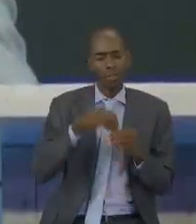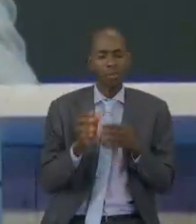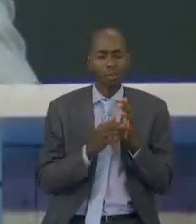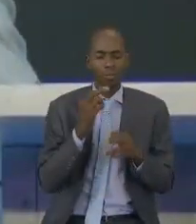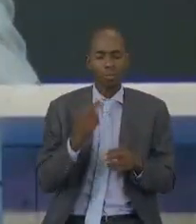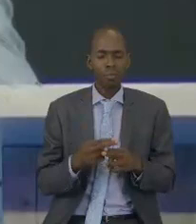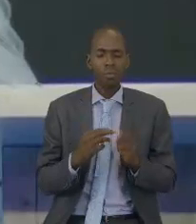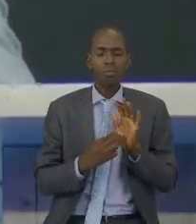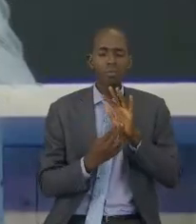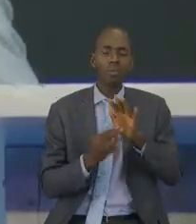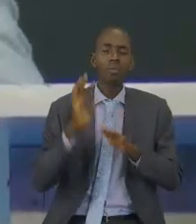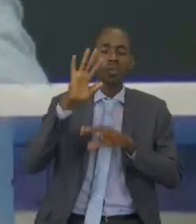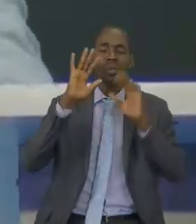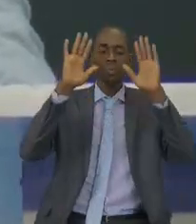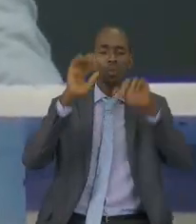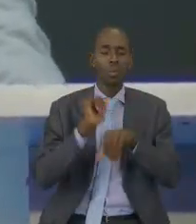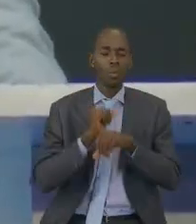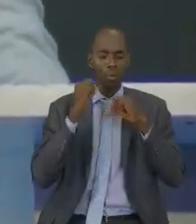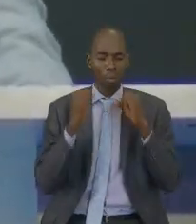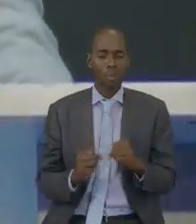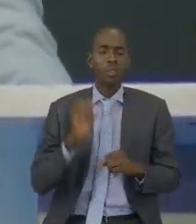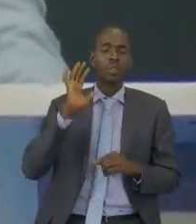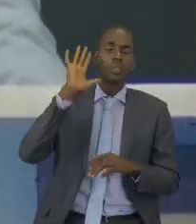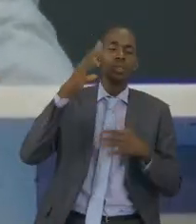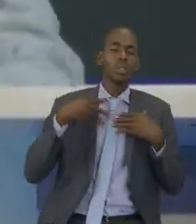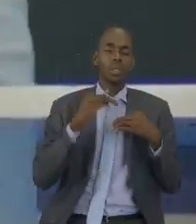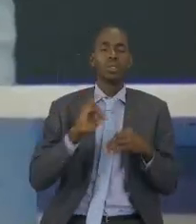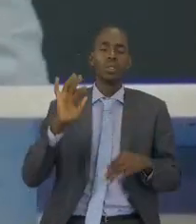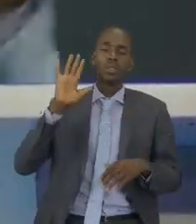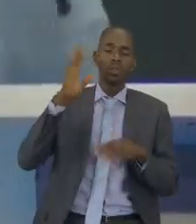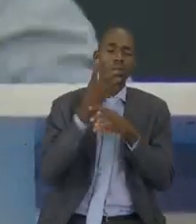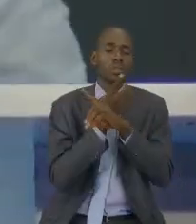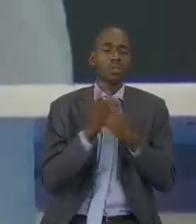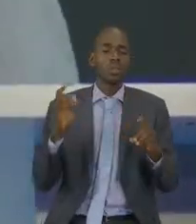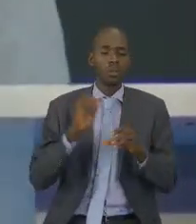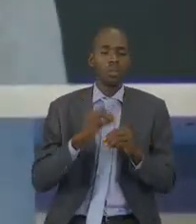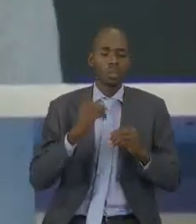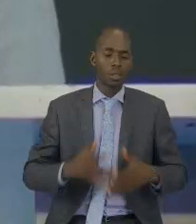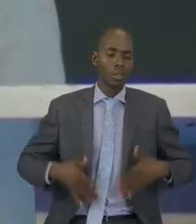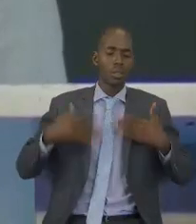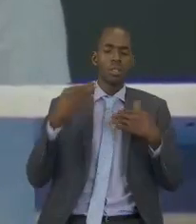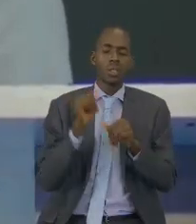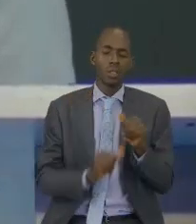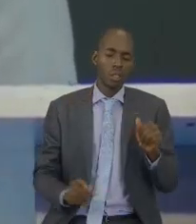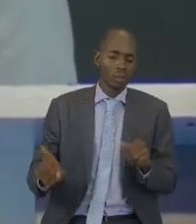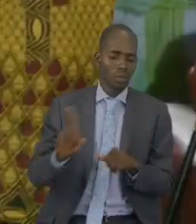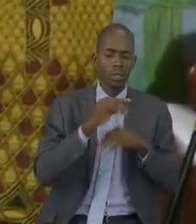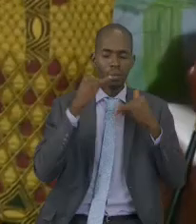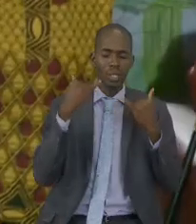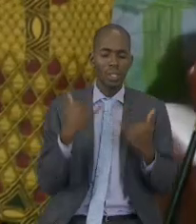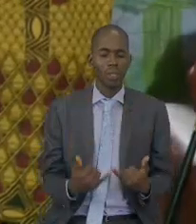Manifest your miracle power, your healing, your deliverance in the life of everyone right